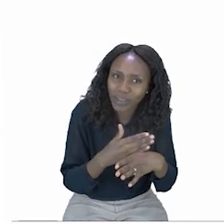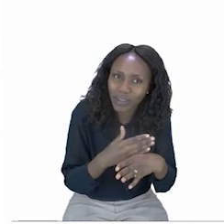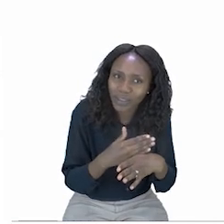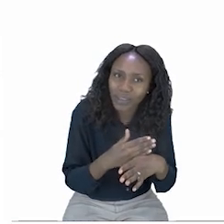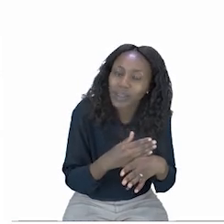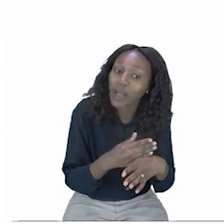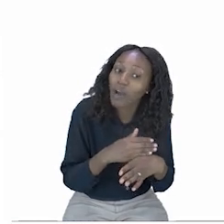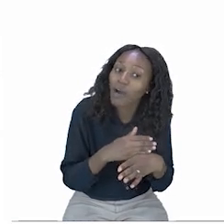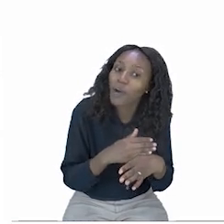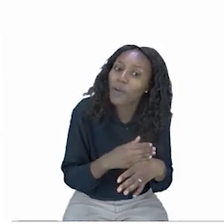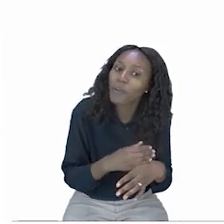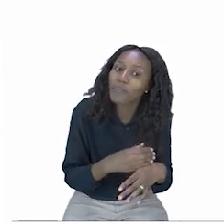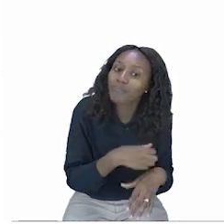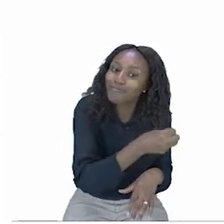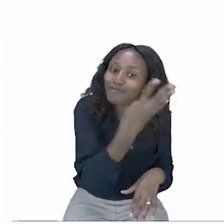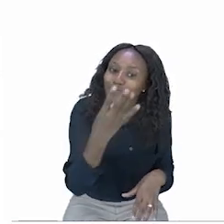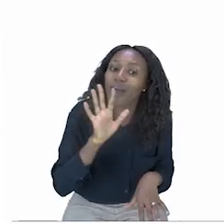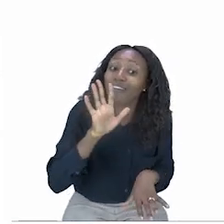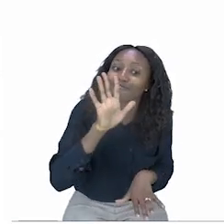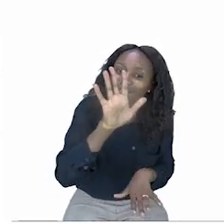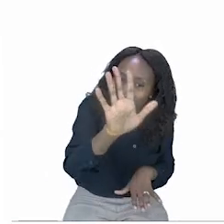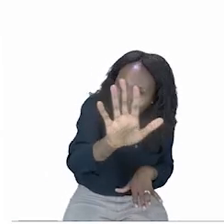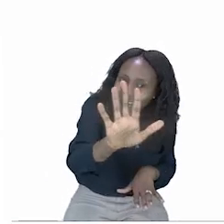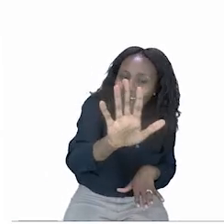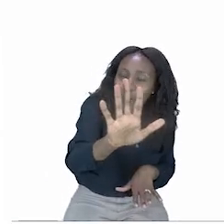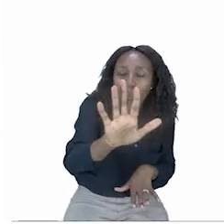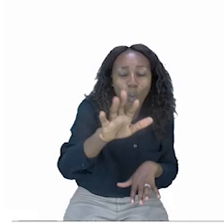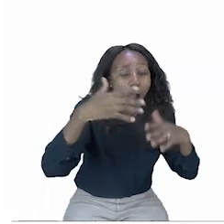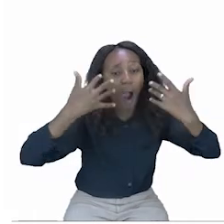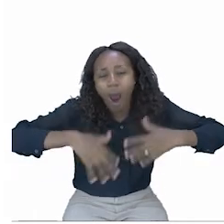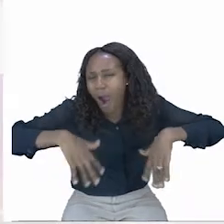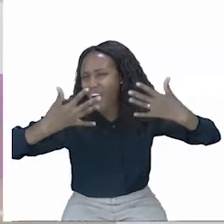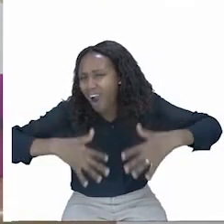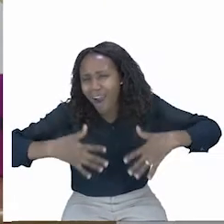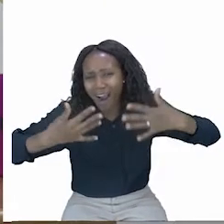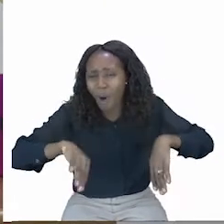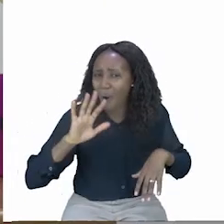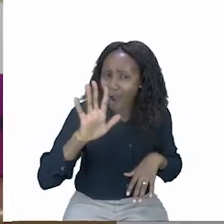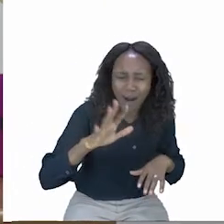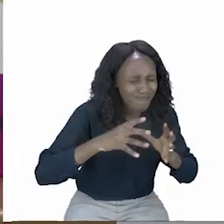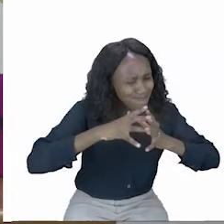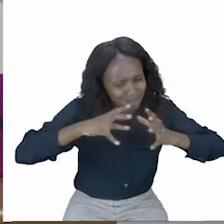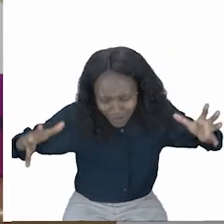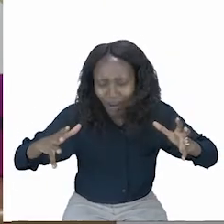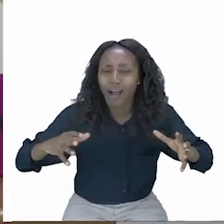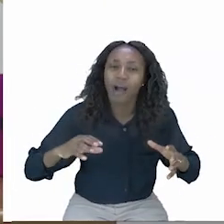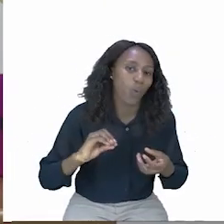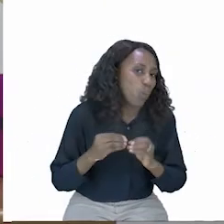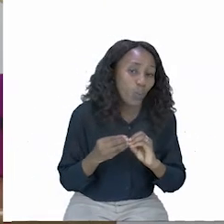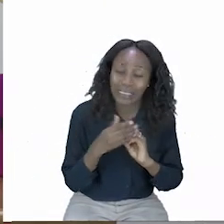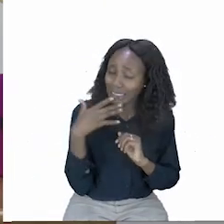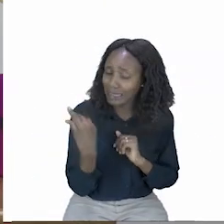us now to count in fives. Wow, 5 is a big number, but we'll be able to